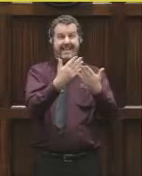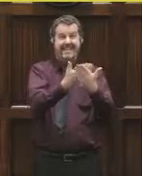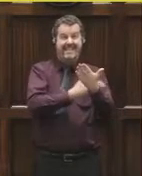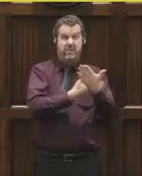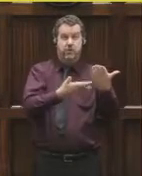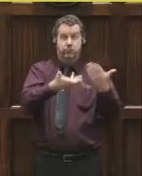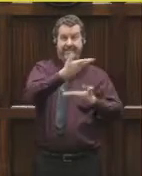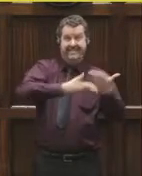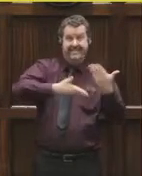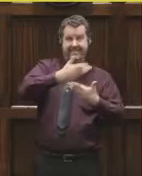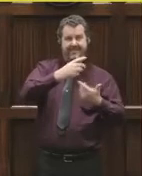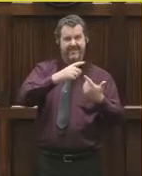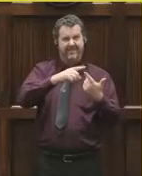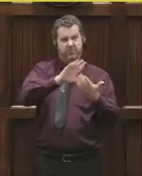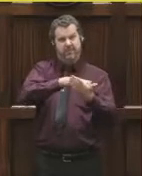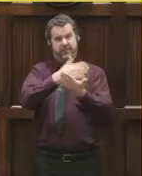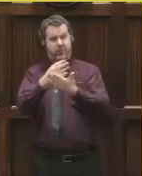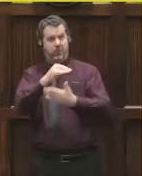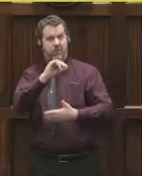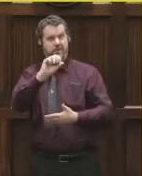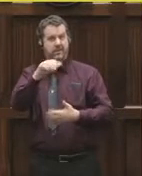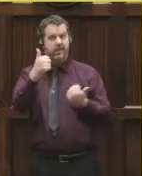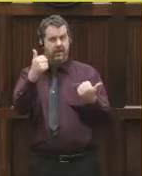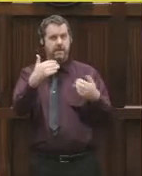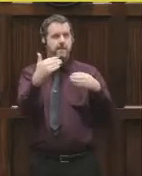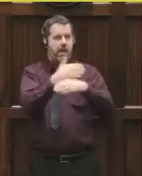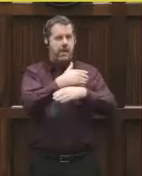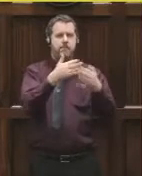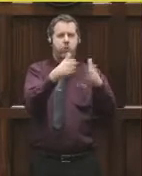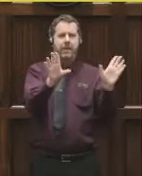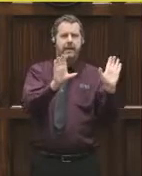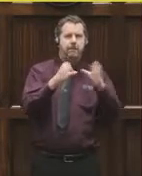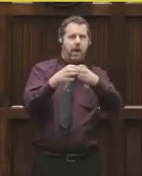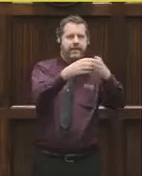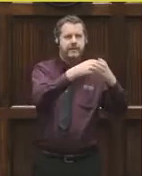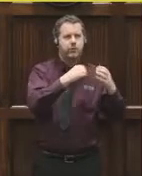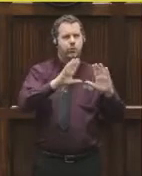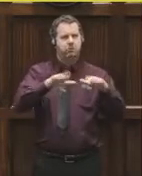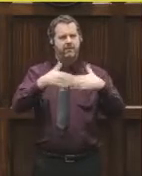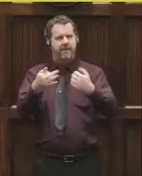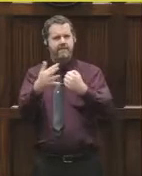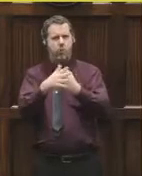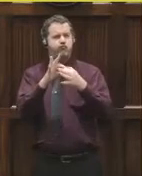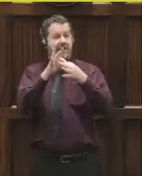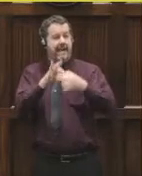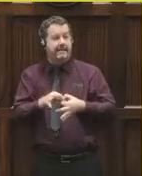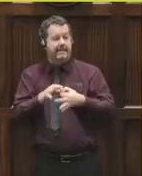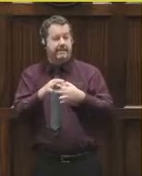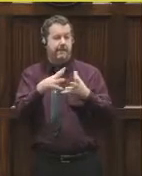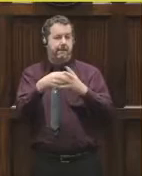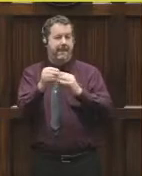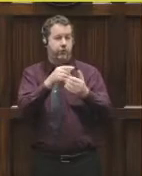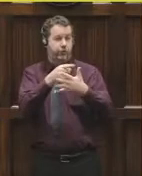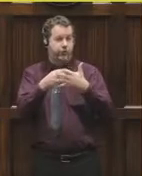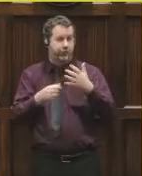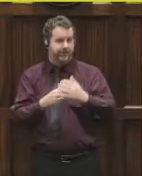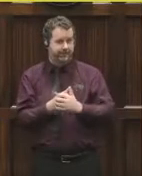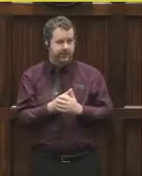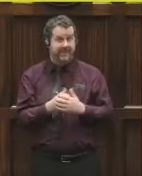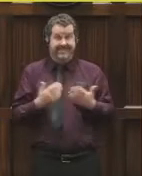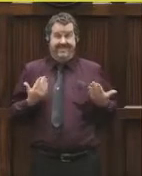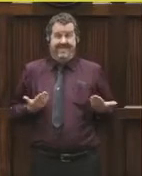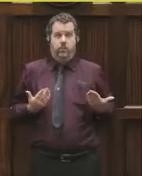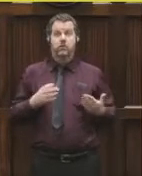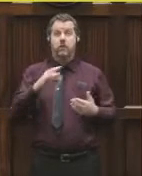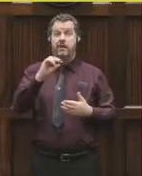interpretation into Irish Sign Language by public bodies, and to provide for related matters. As it stands, the Irish Sign Language